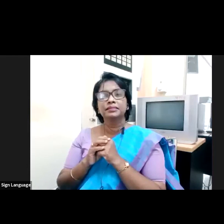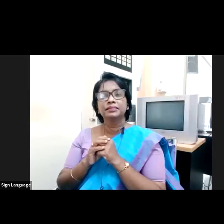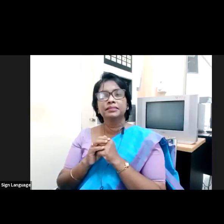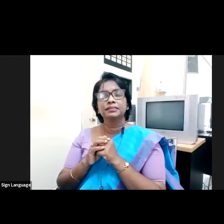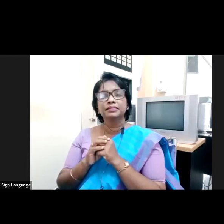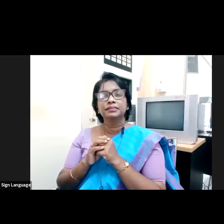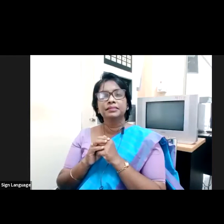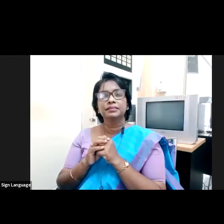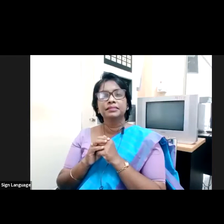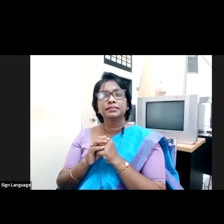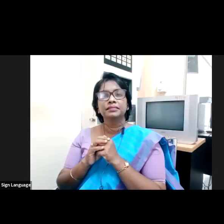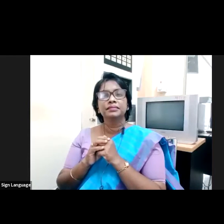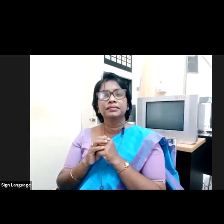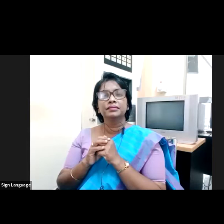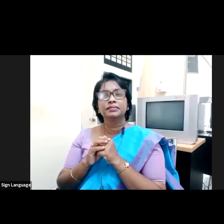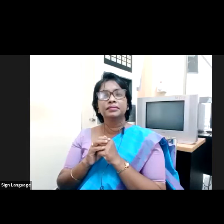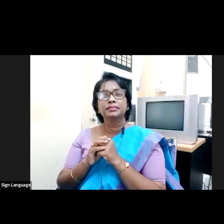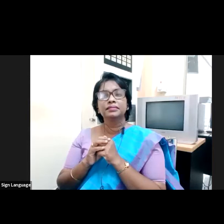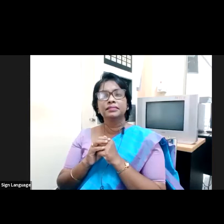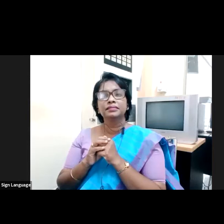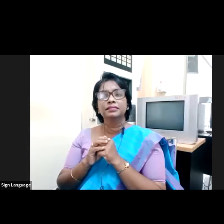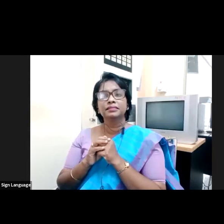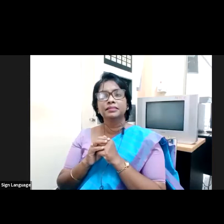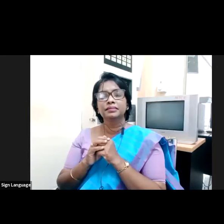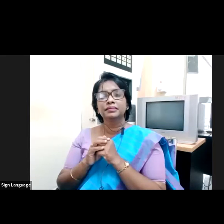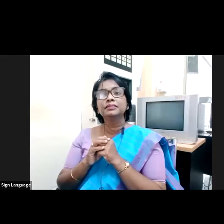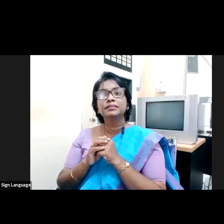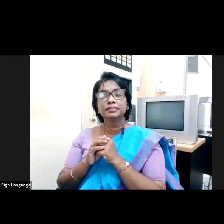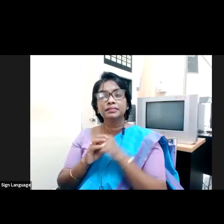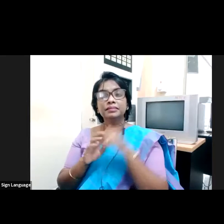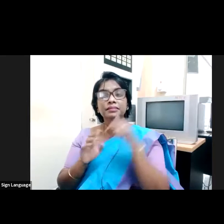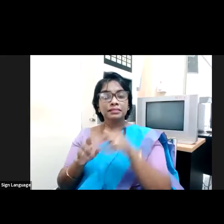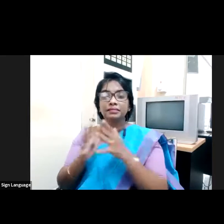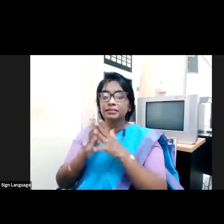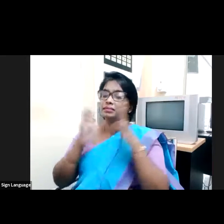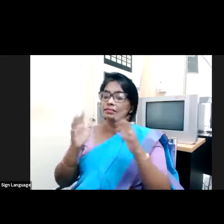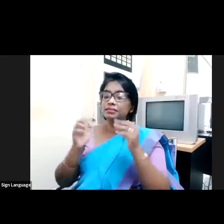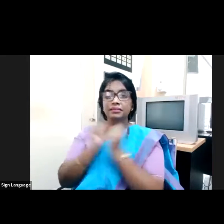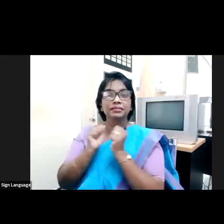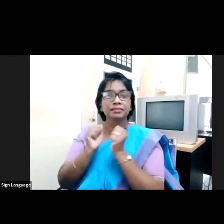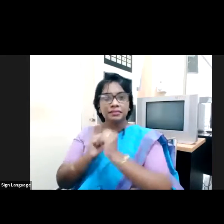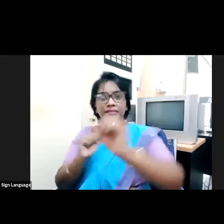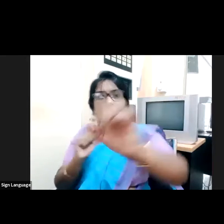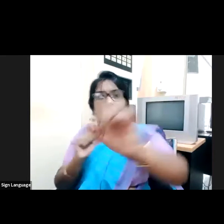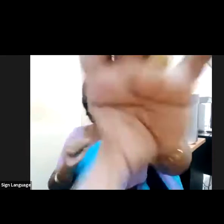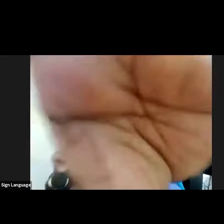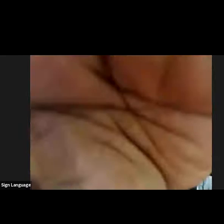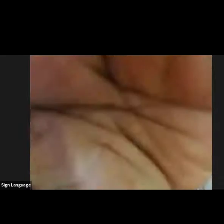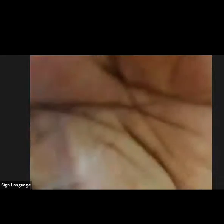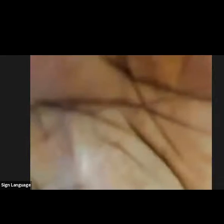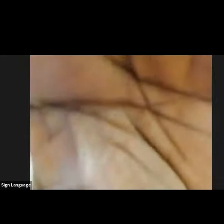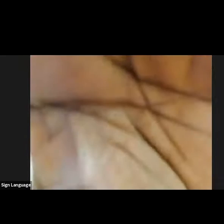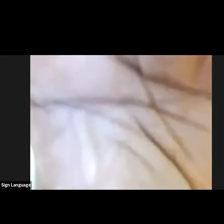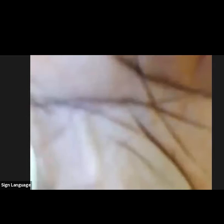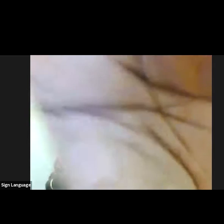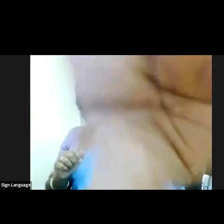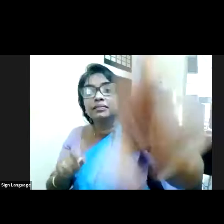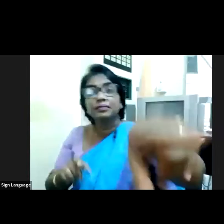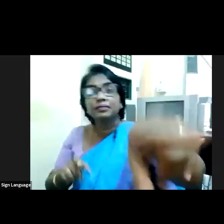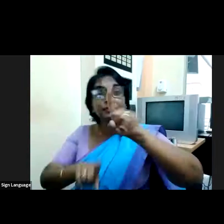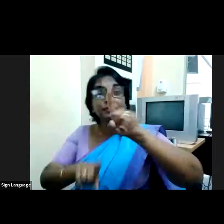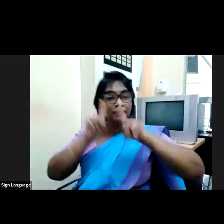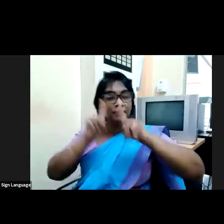inviting for this important session. I think this is very timely discussion that we are having. When I look at the future